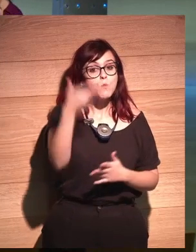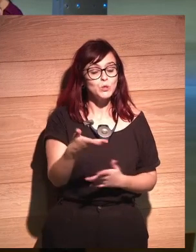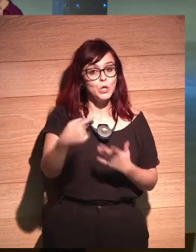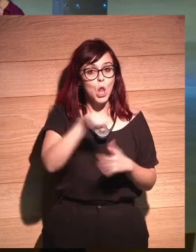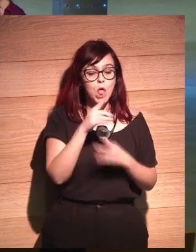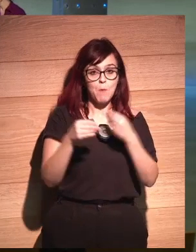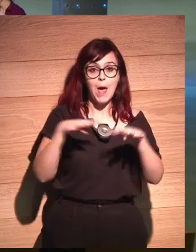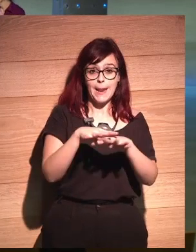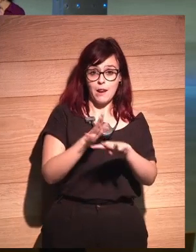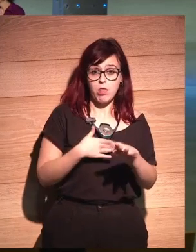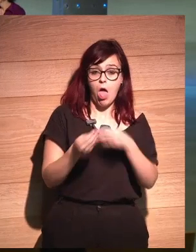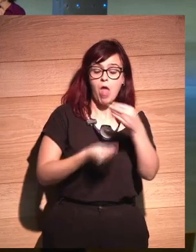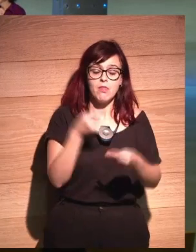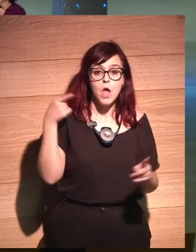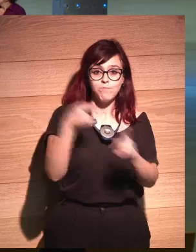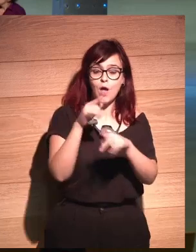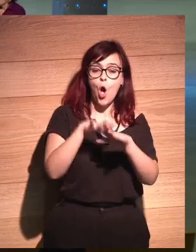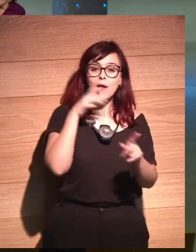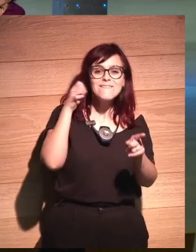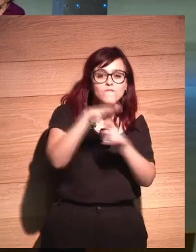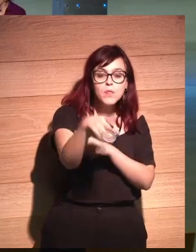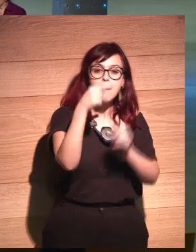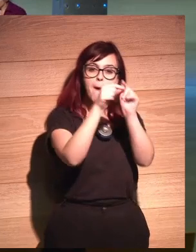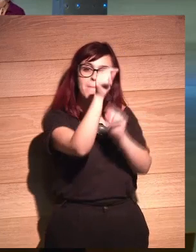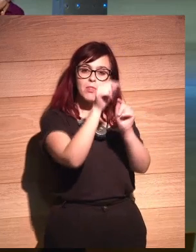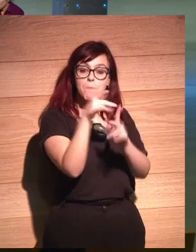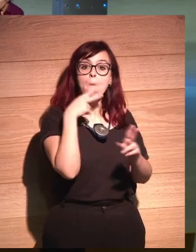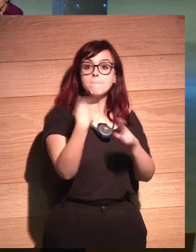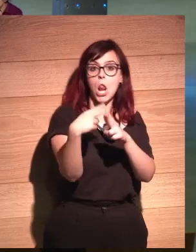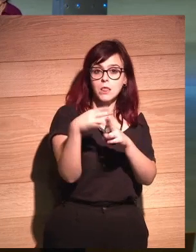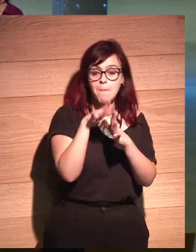measures. That is the strong point of our network.